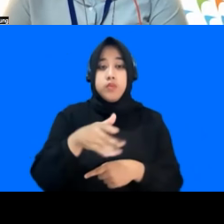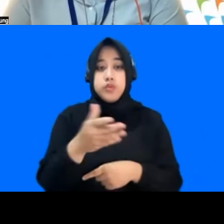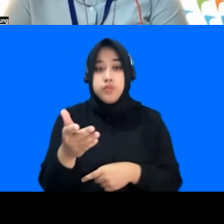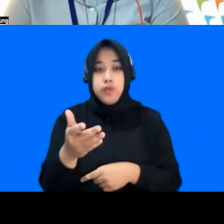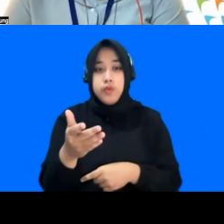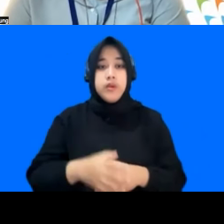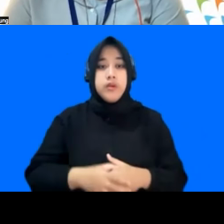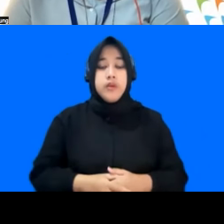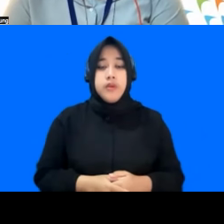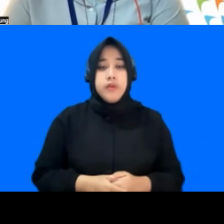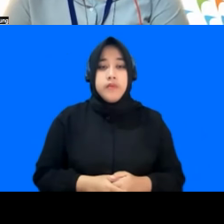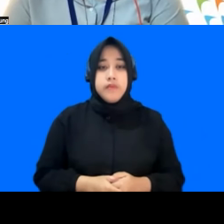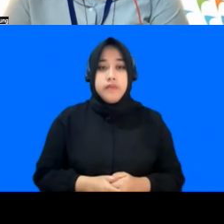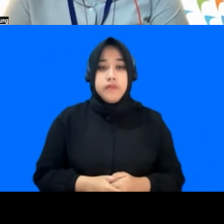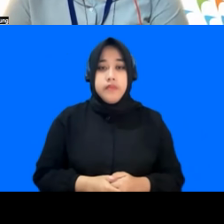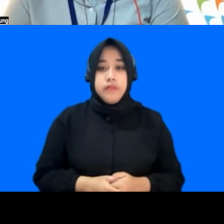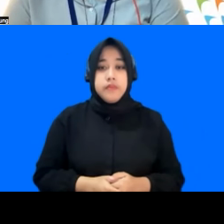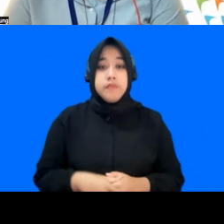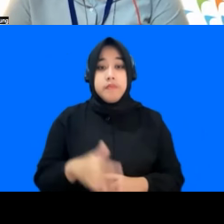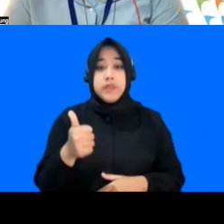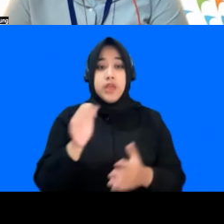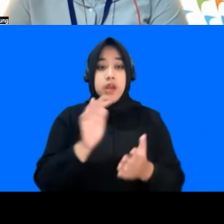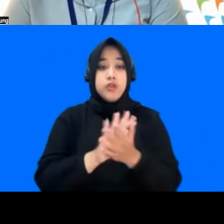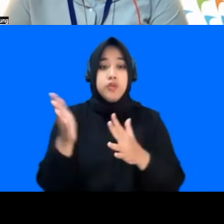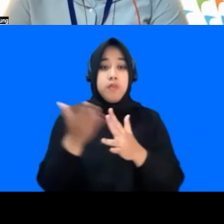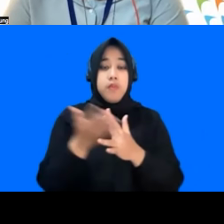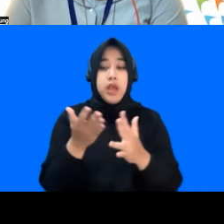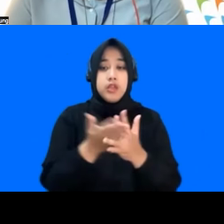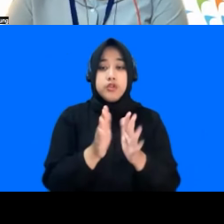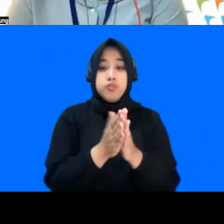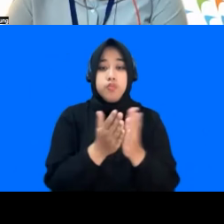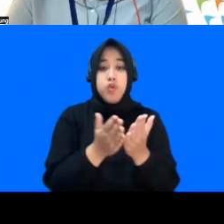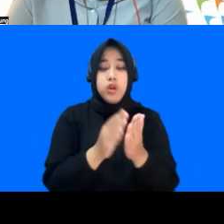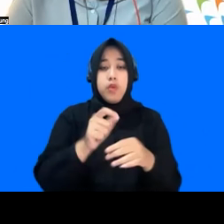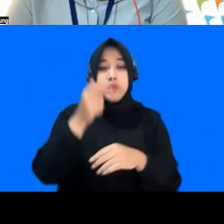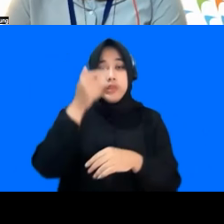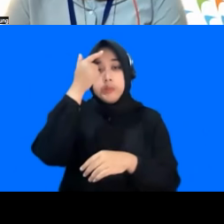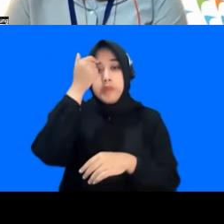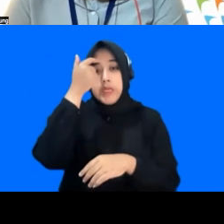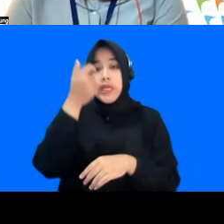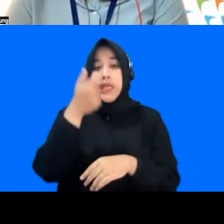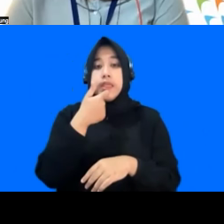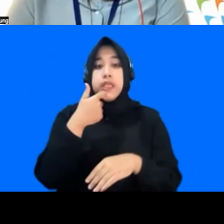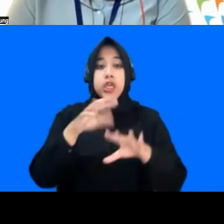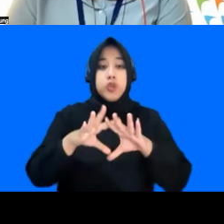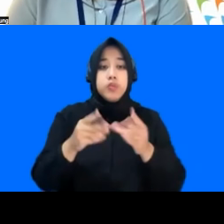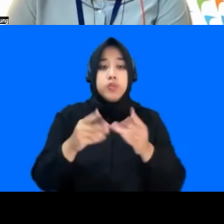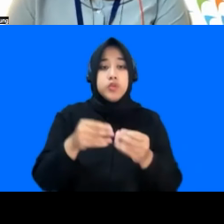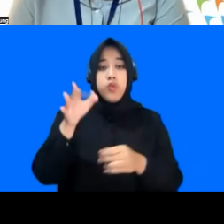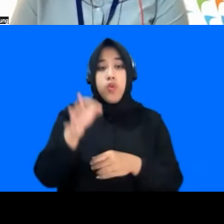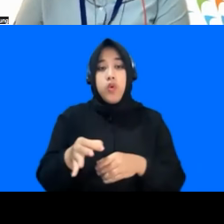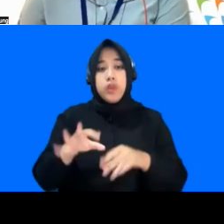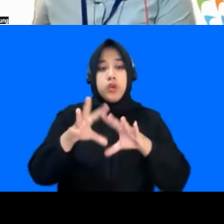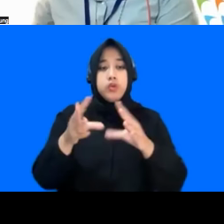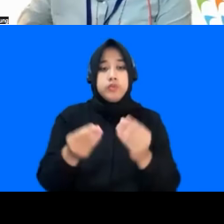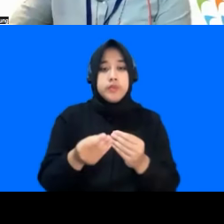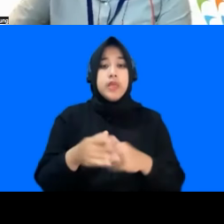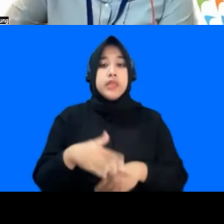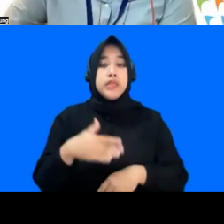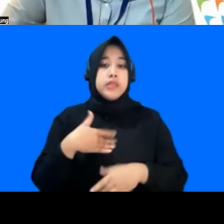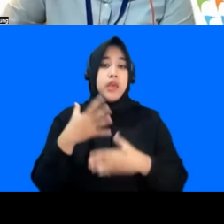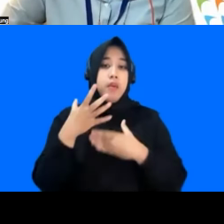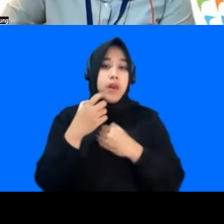the dialogues. Please also feel free to provide your idea, feedbacks, and future plans on the inspirational wall.